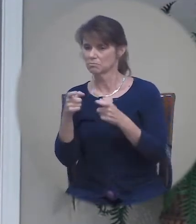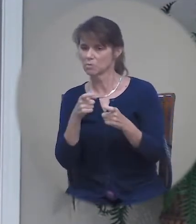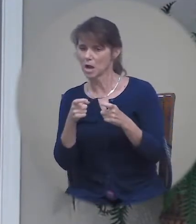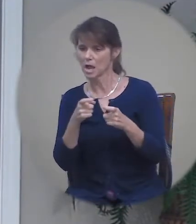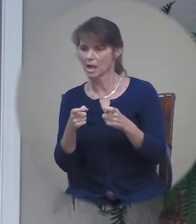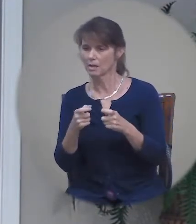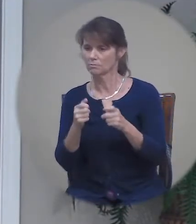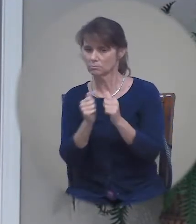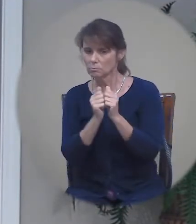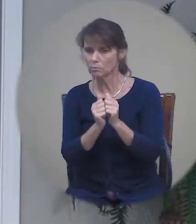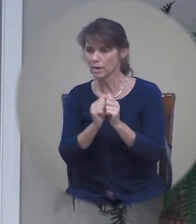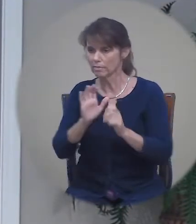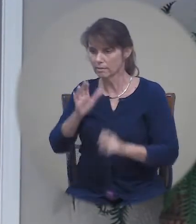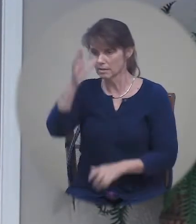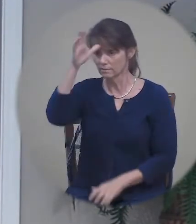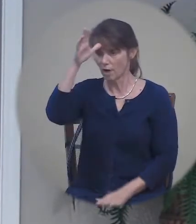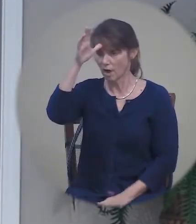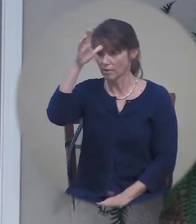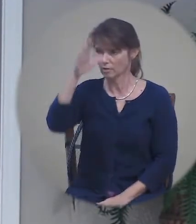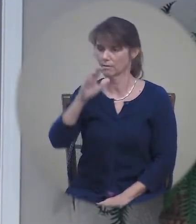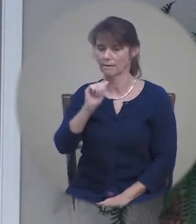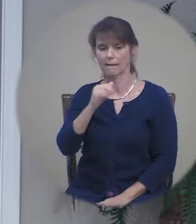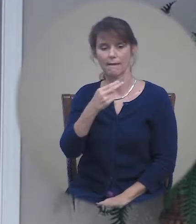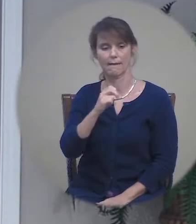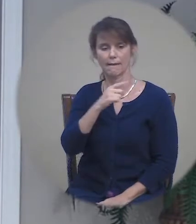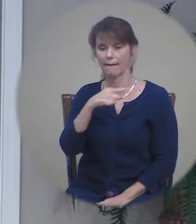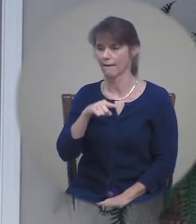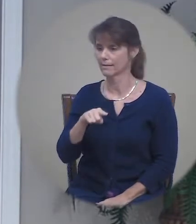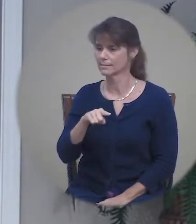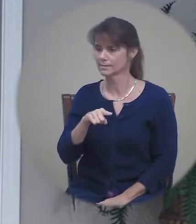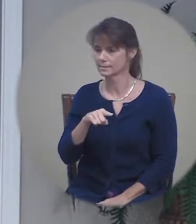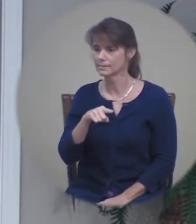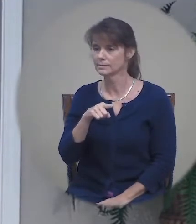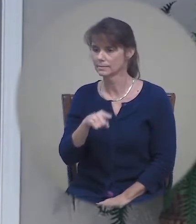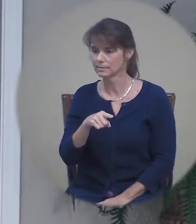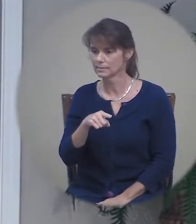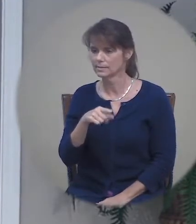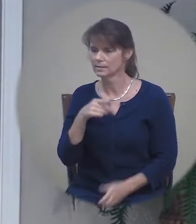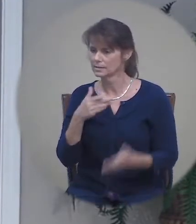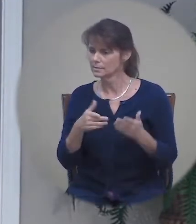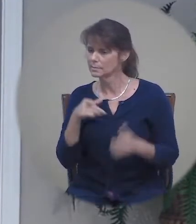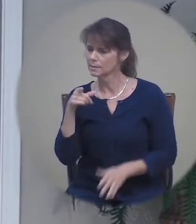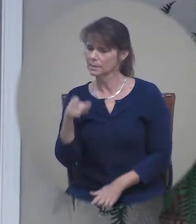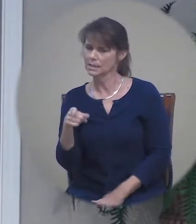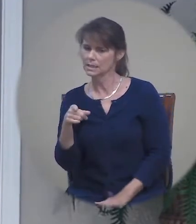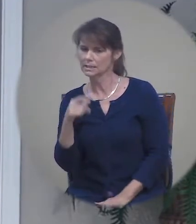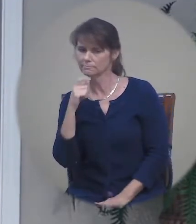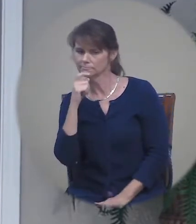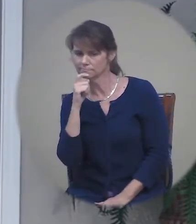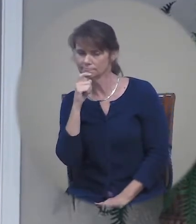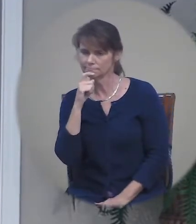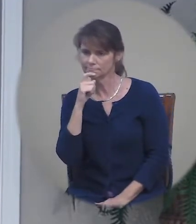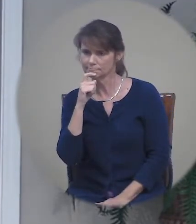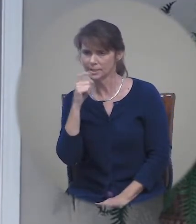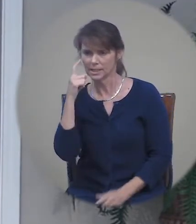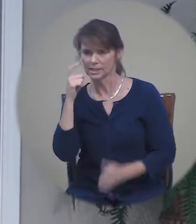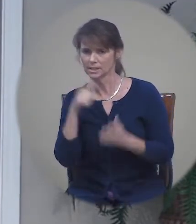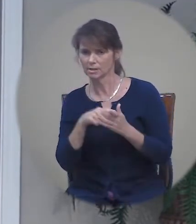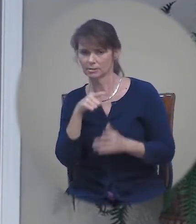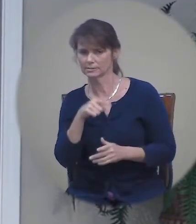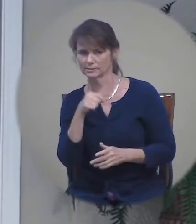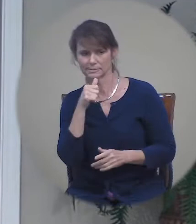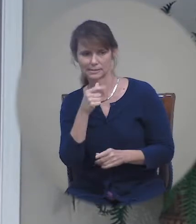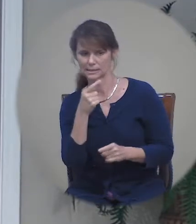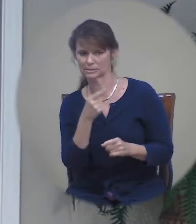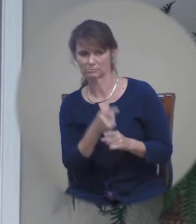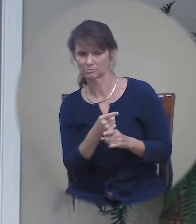began to read the book of the law or be influenced by Isaiah or Micah or someone of that ilk, he would then push, as soon as he became king,